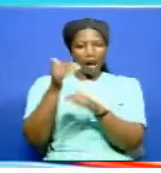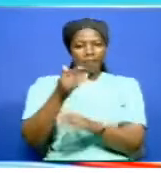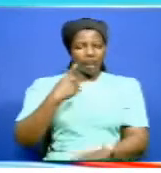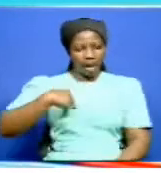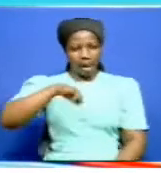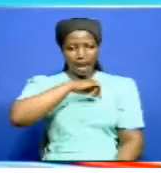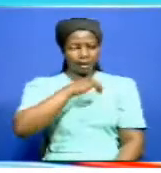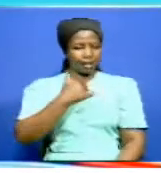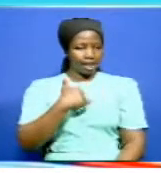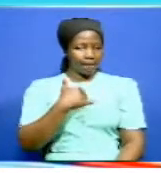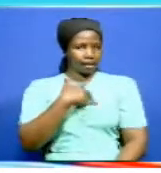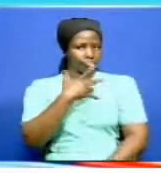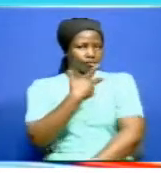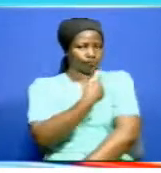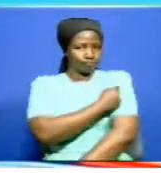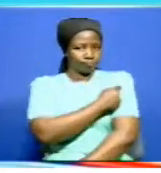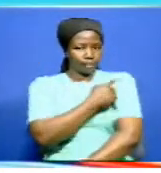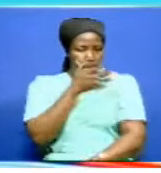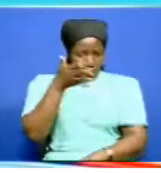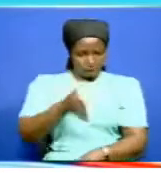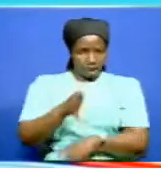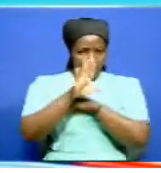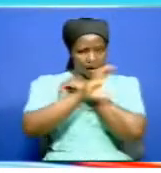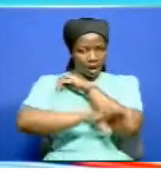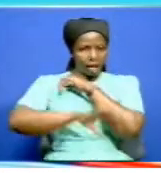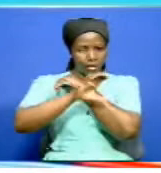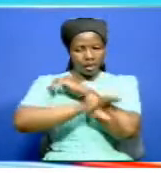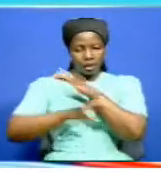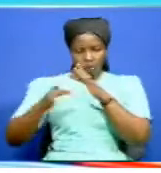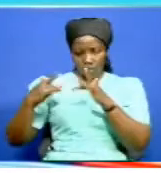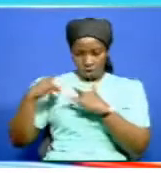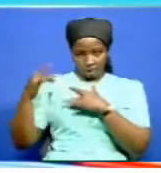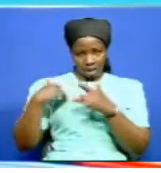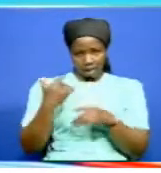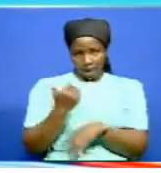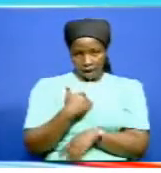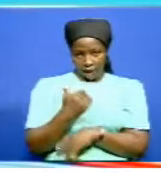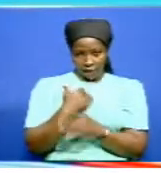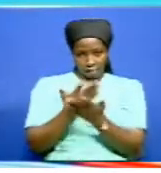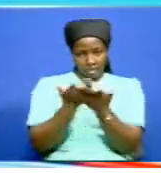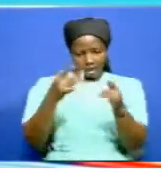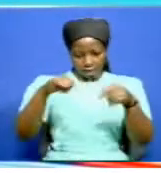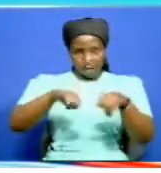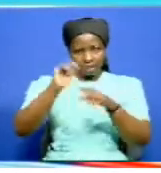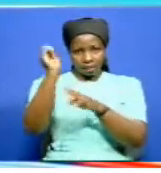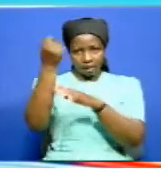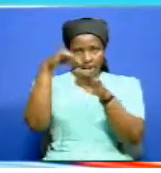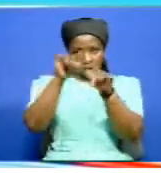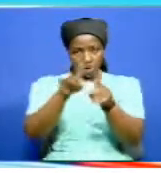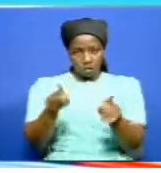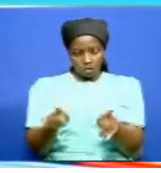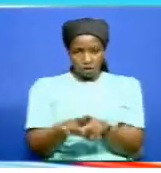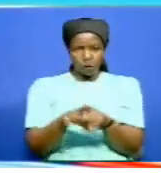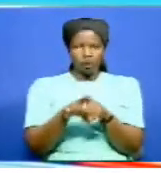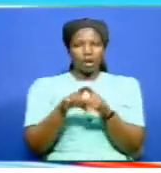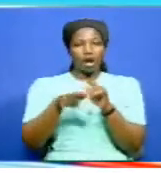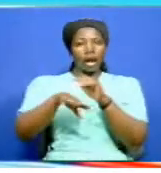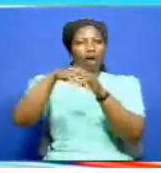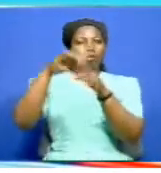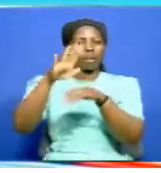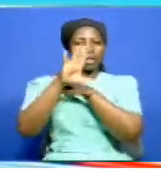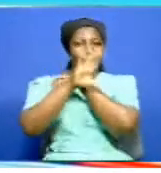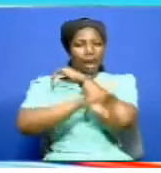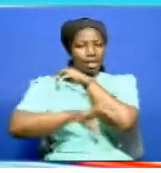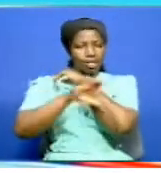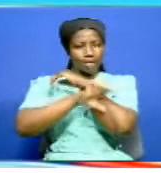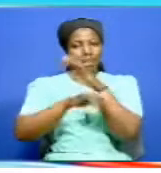COVID vaccine here in the country. Of course, concerns have been raised not only here in Kenya but also abroad, with